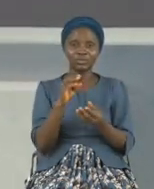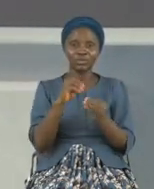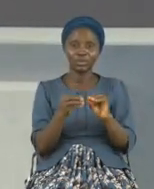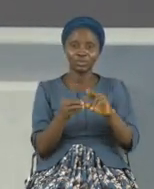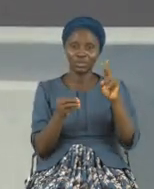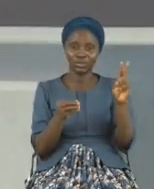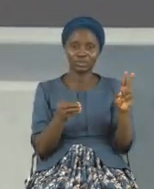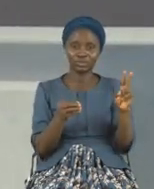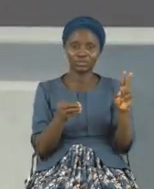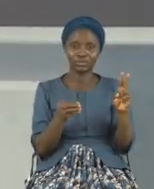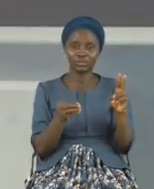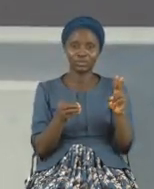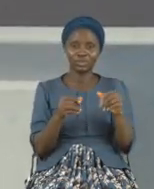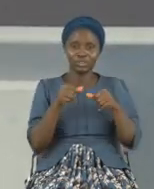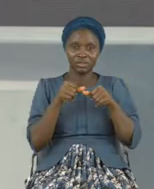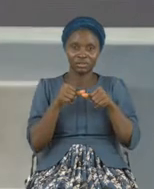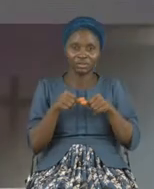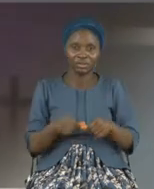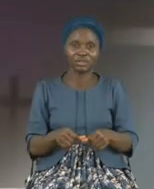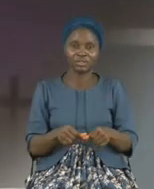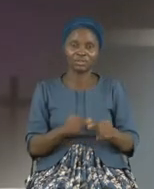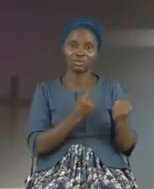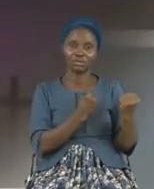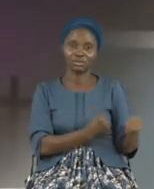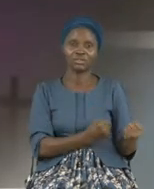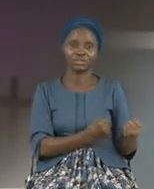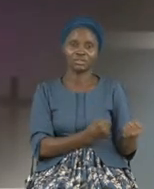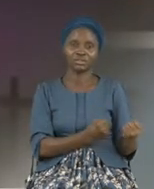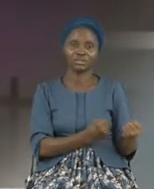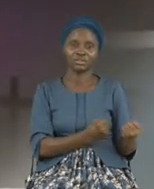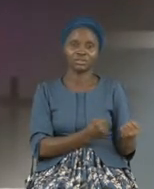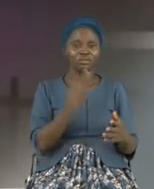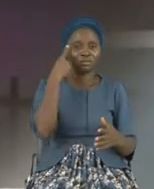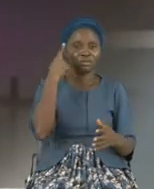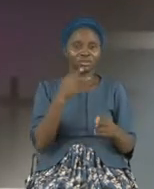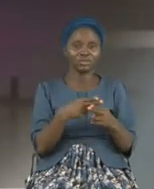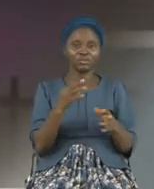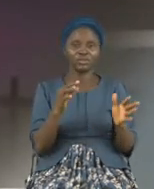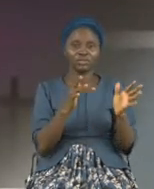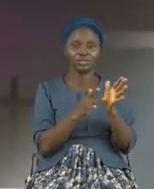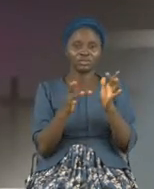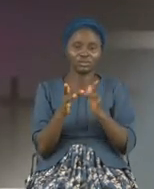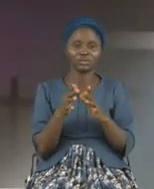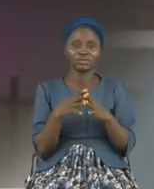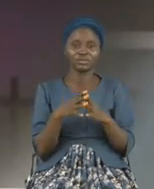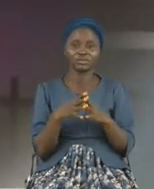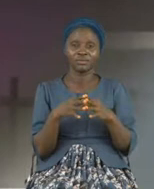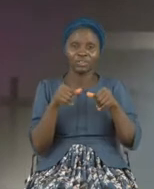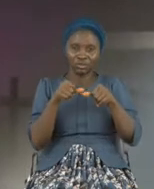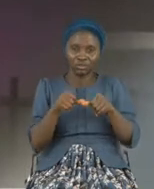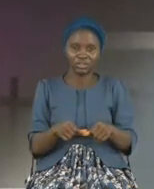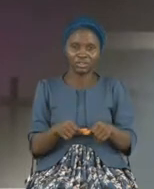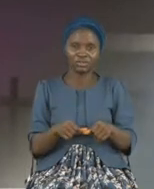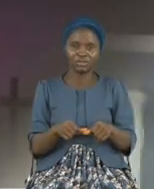there, sustained courage for the name of Jesus. Sustained courage. You